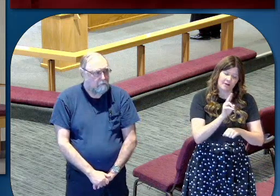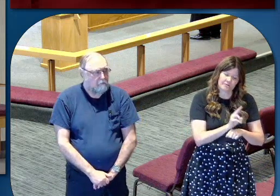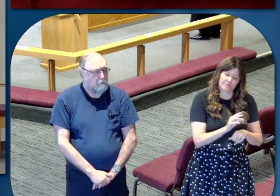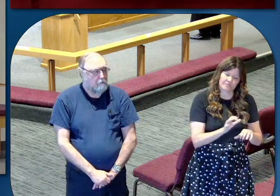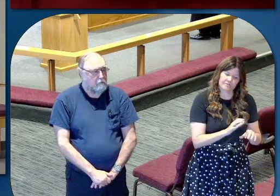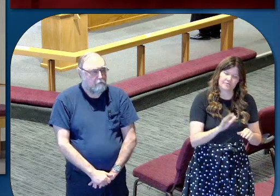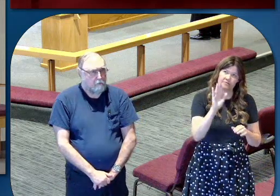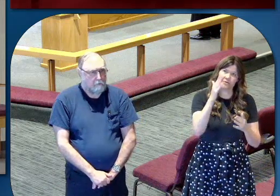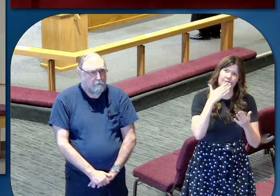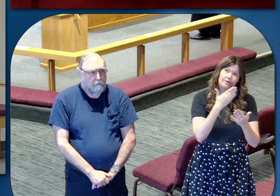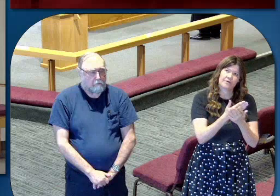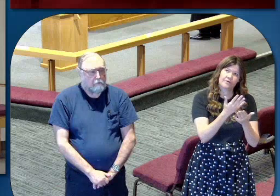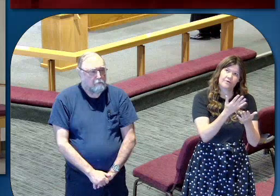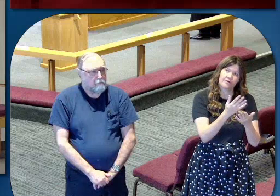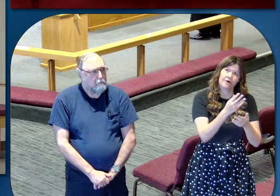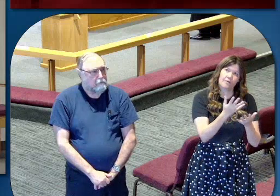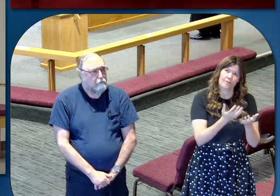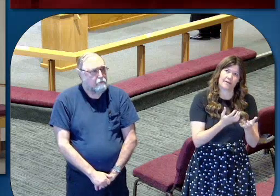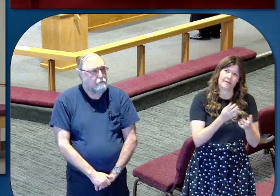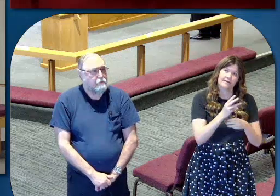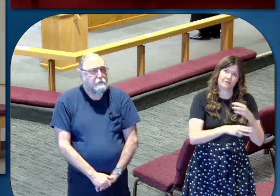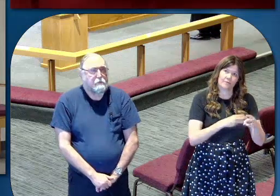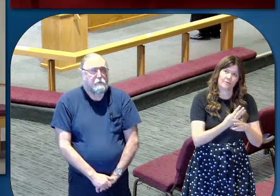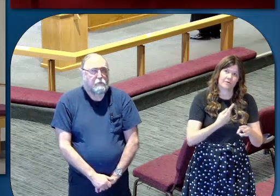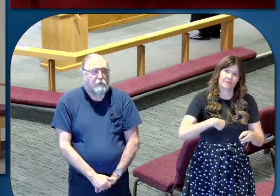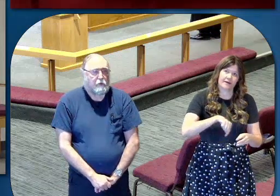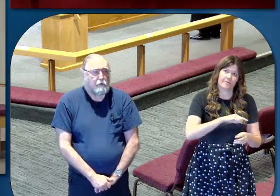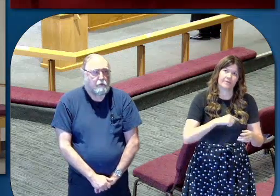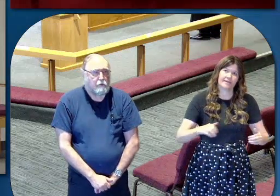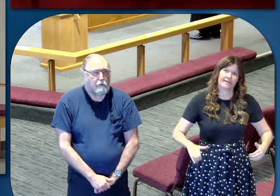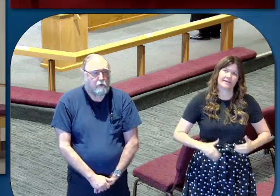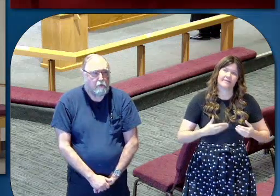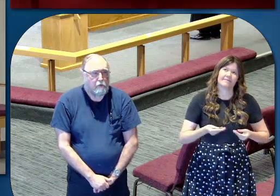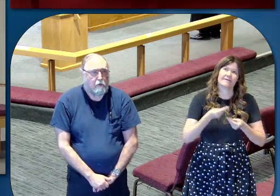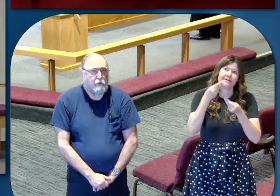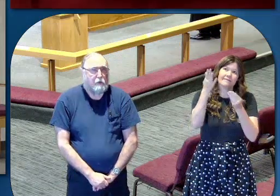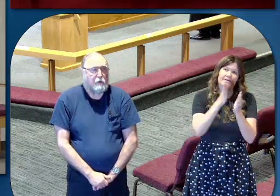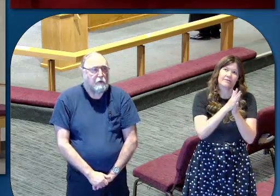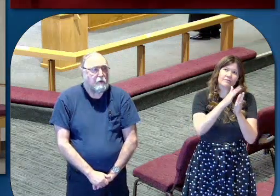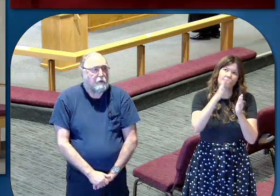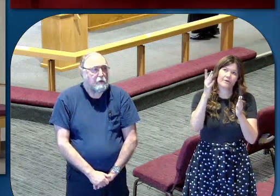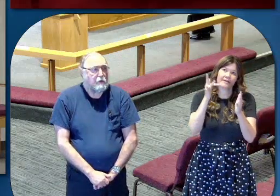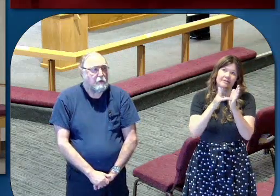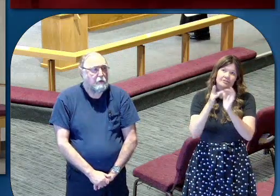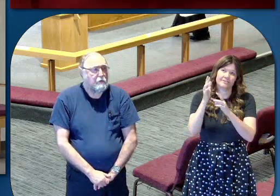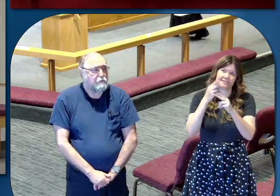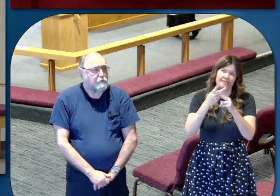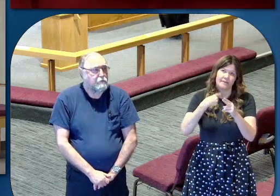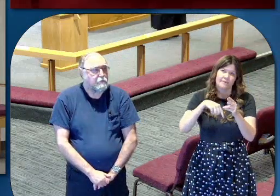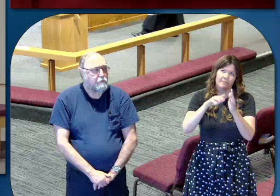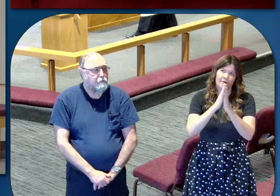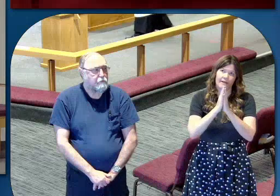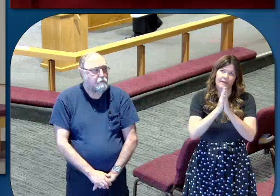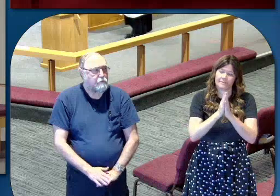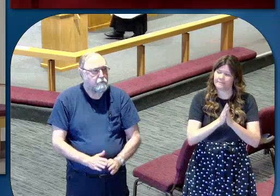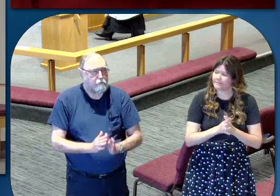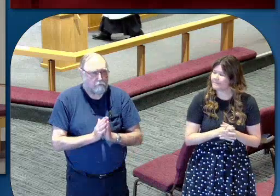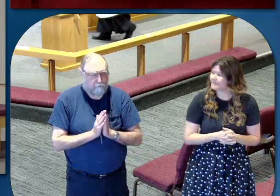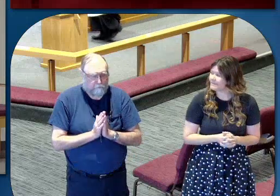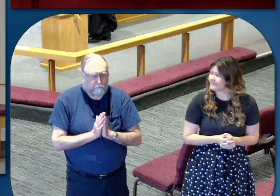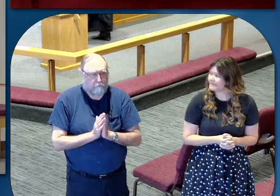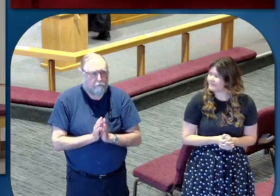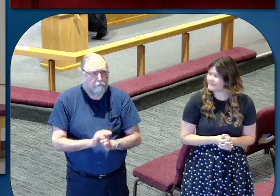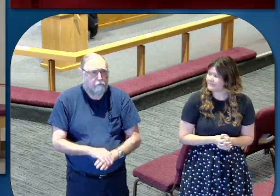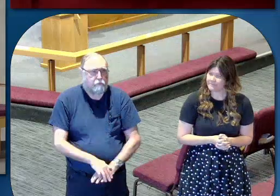good and gracious will, the world in which we live. All to your glory. In Jesus' name we pray. Amen.